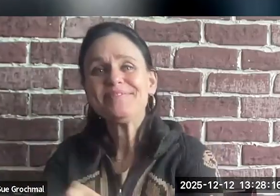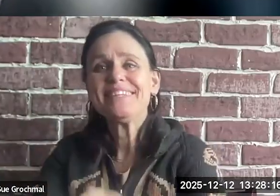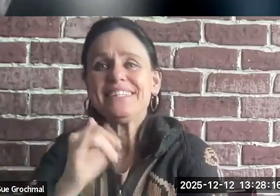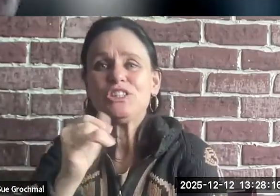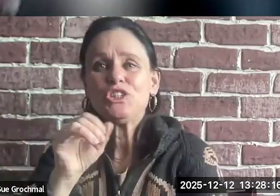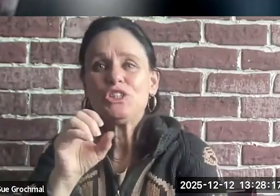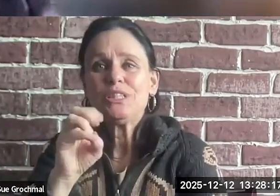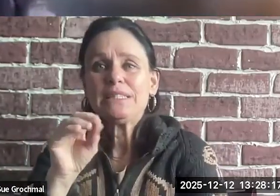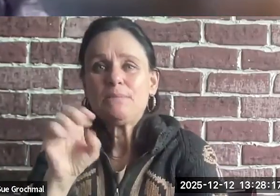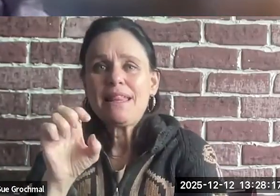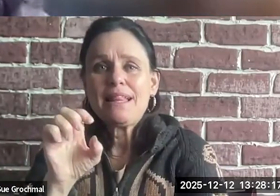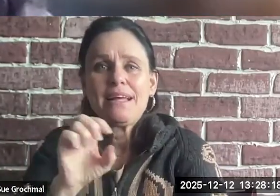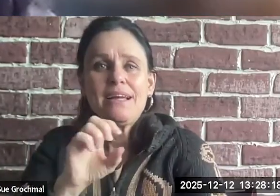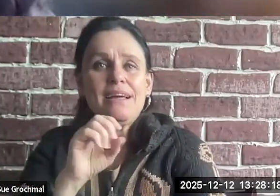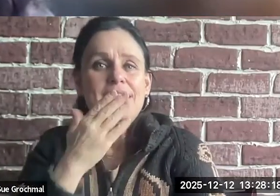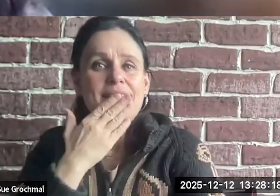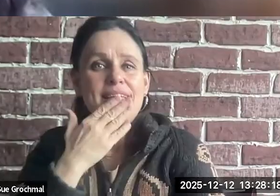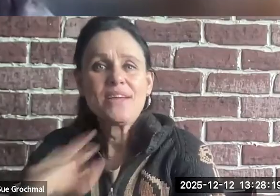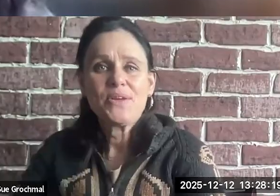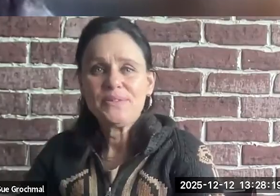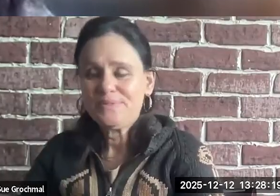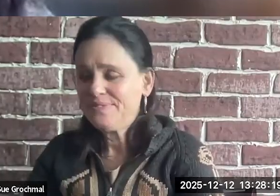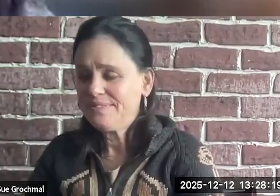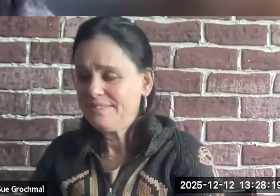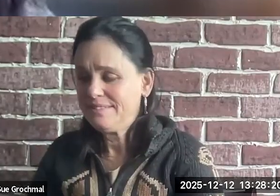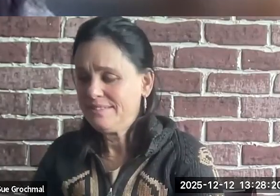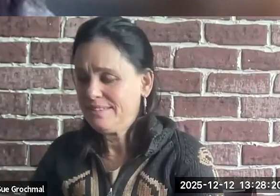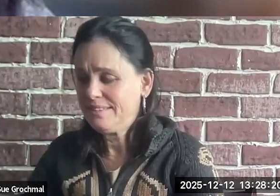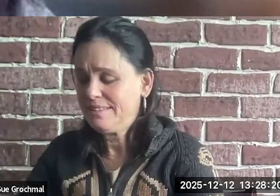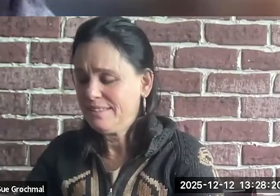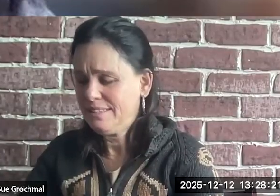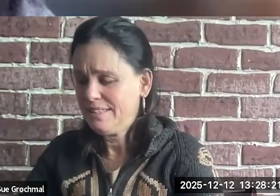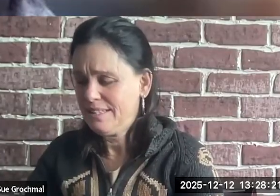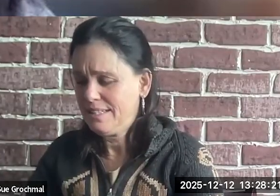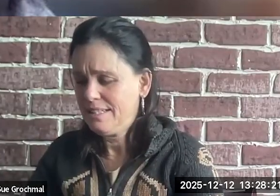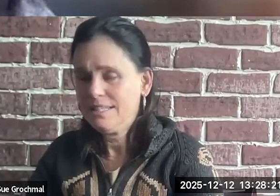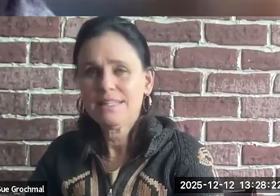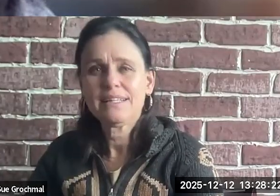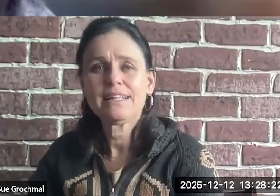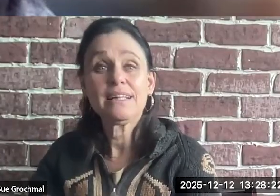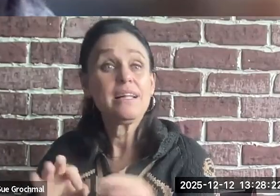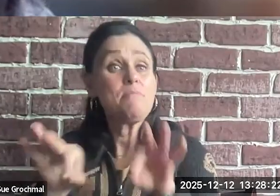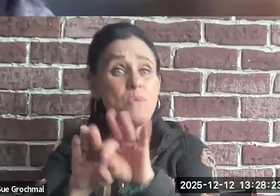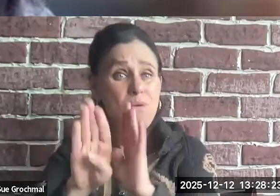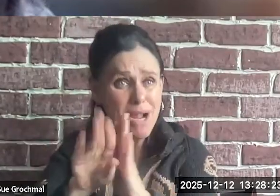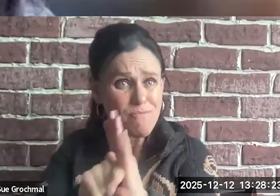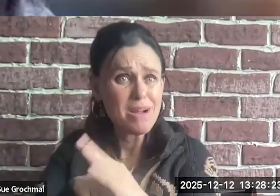Jasmine. Great. Thanks so much, Evan, for introducing Eviance and the important background and